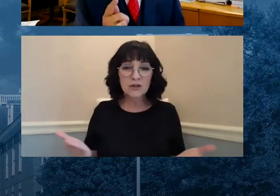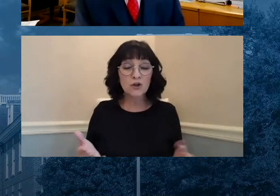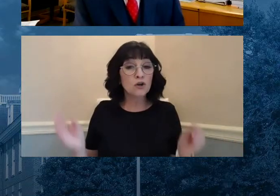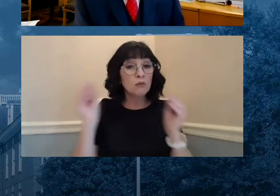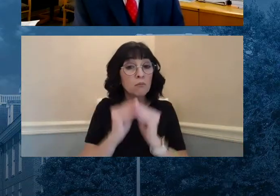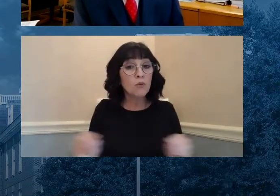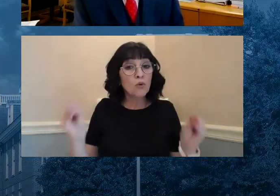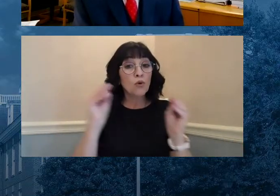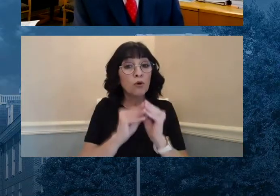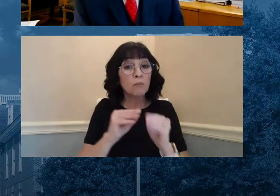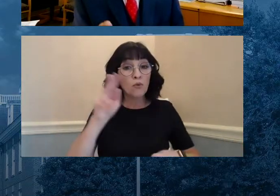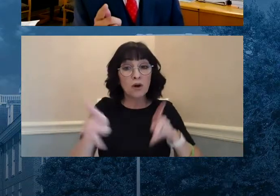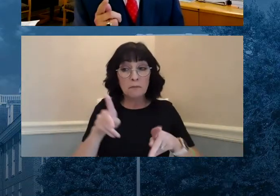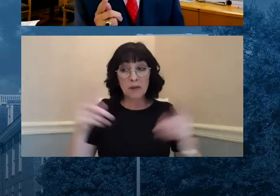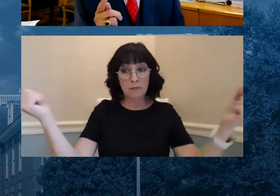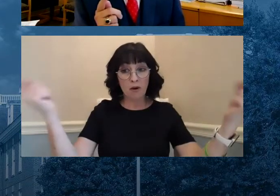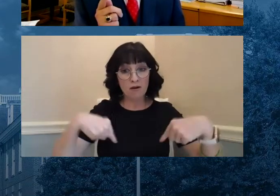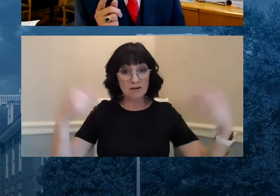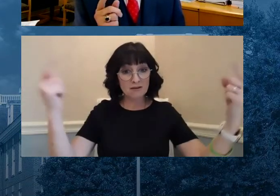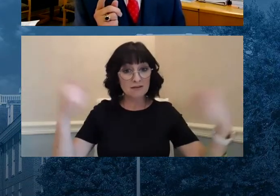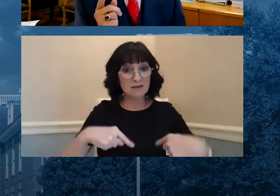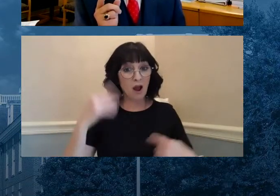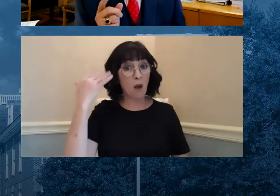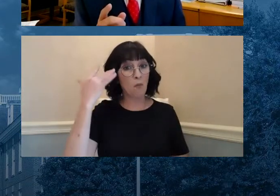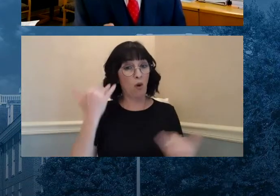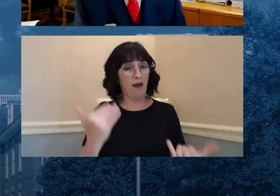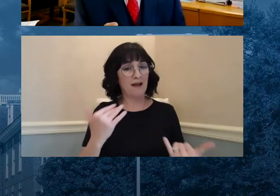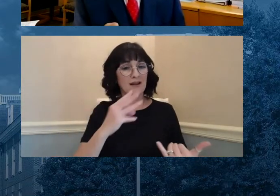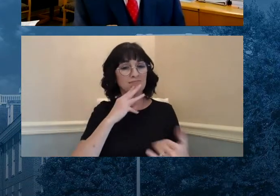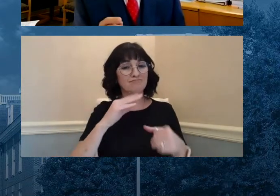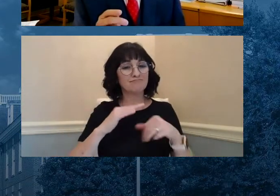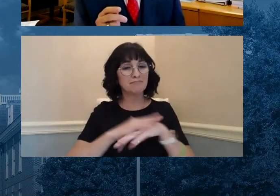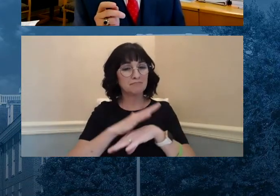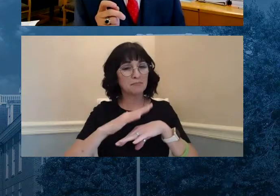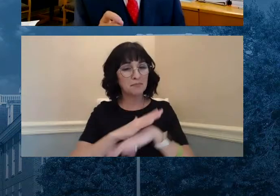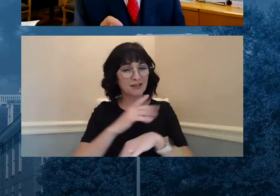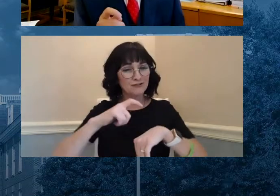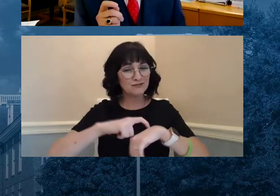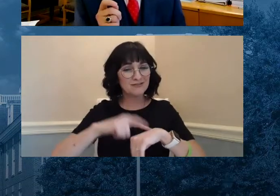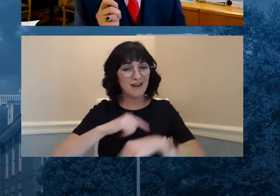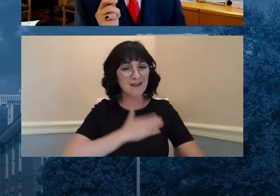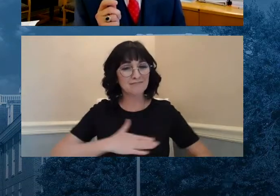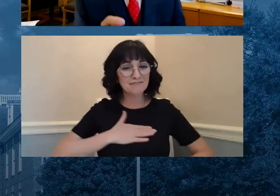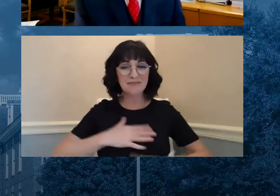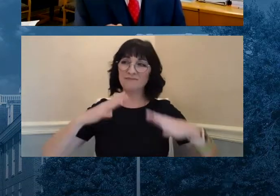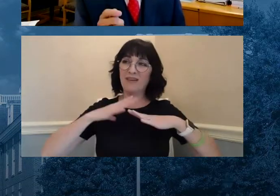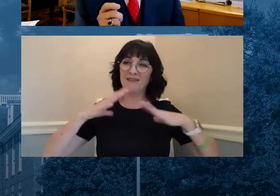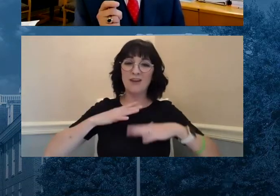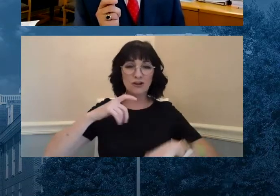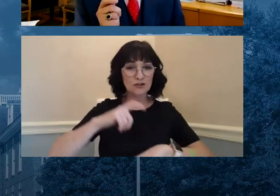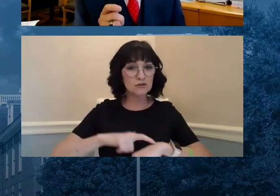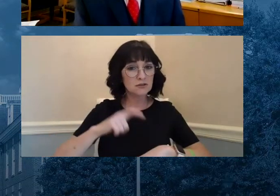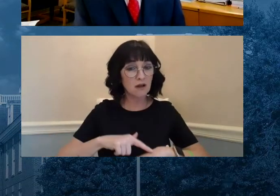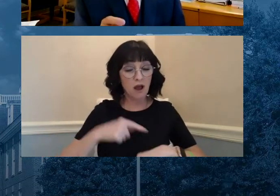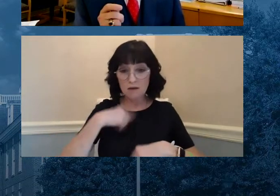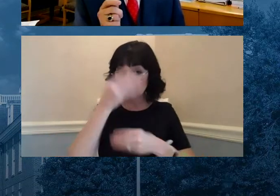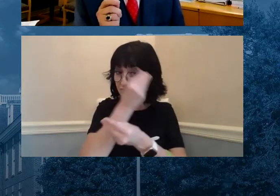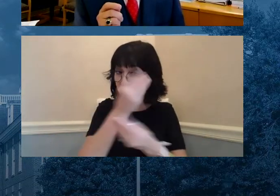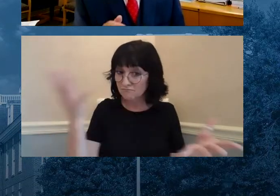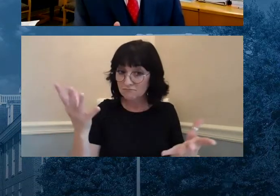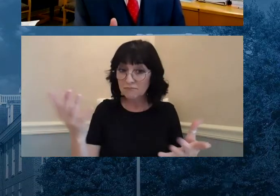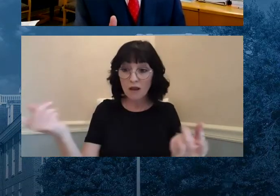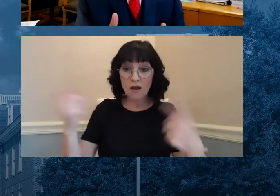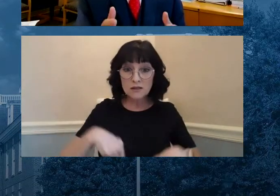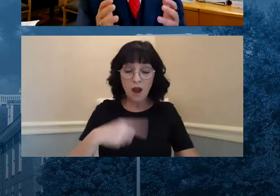everybody gets vaccinated, that everybody continues to get tested, and that for now, continue to wash your hands, wear your